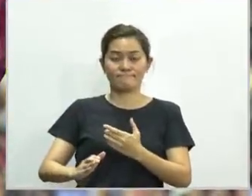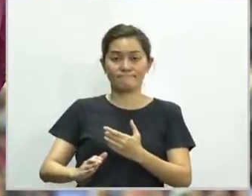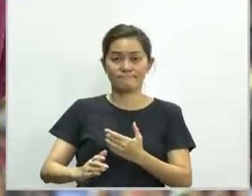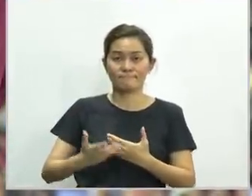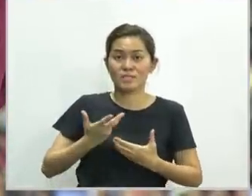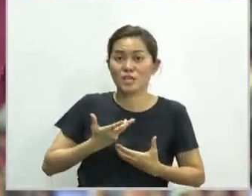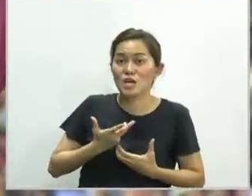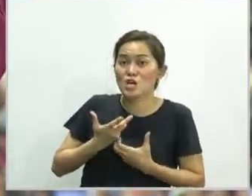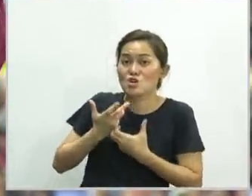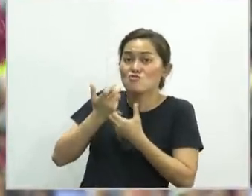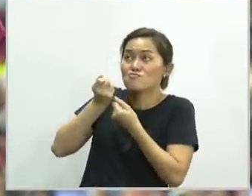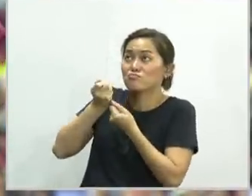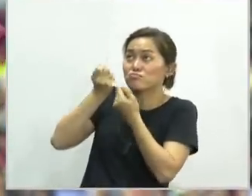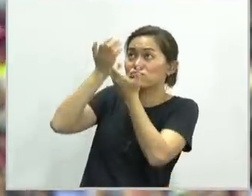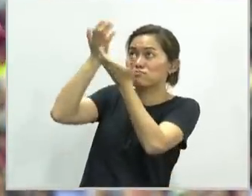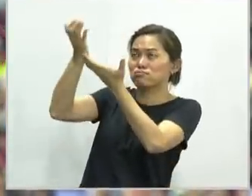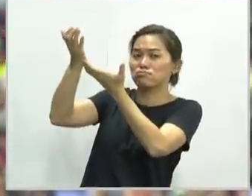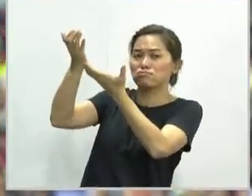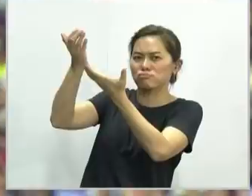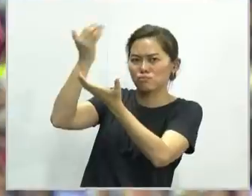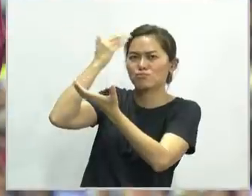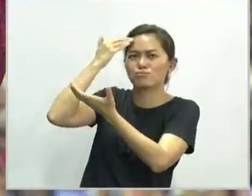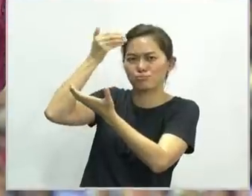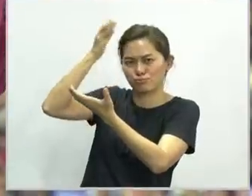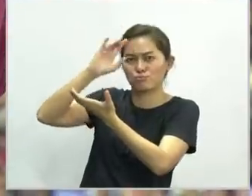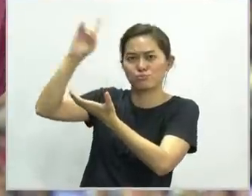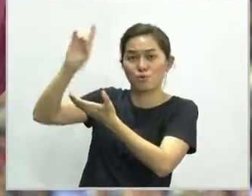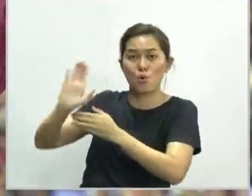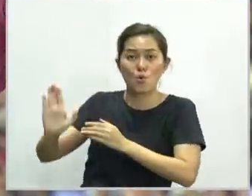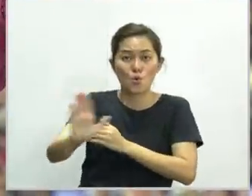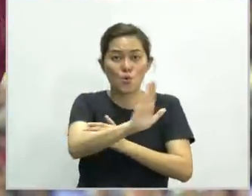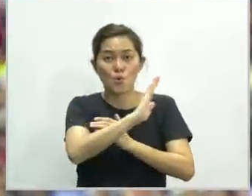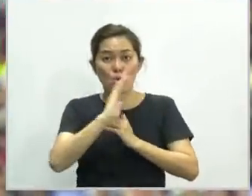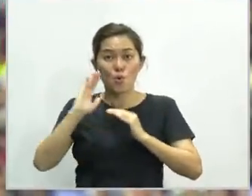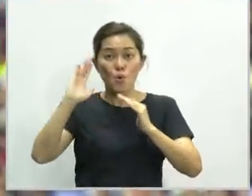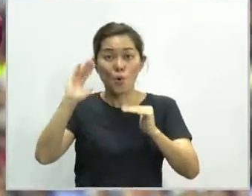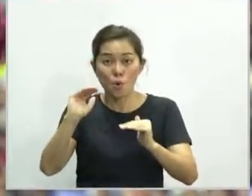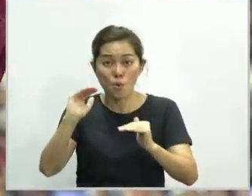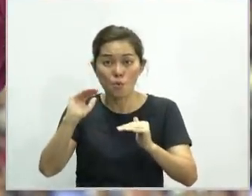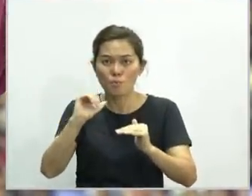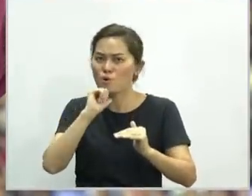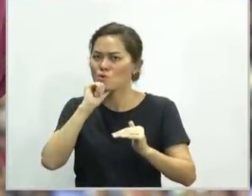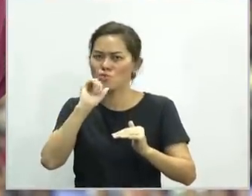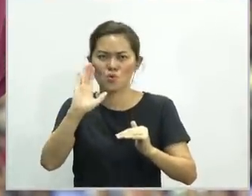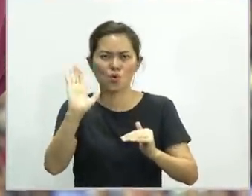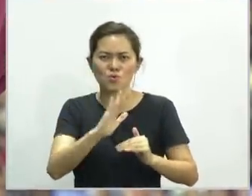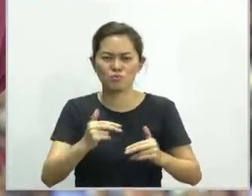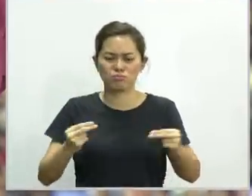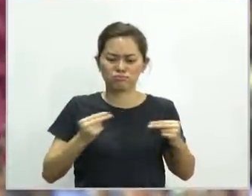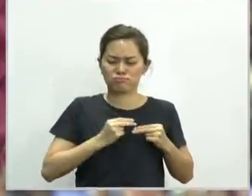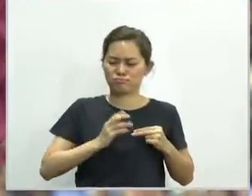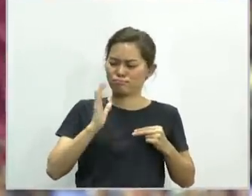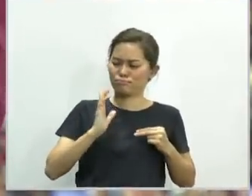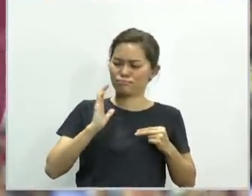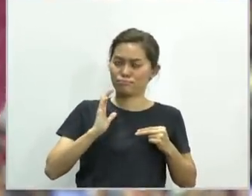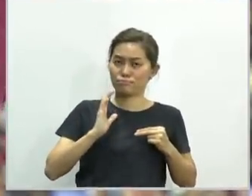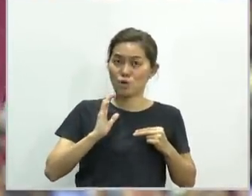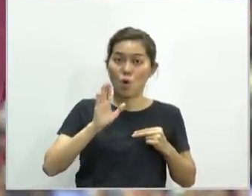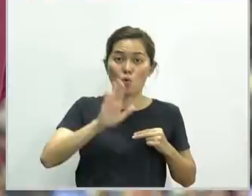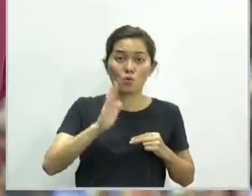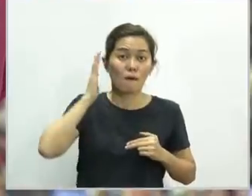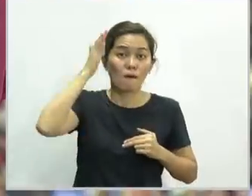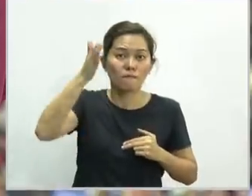known God. Let your hopes, not your hurts, shape your